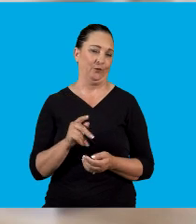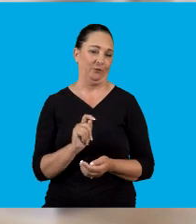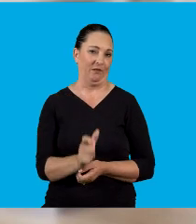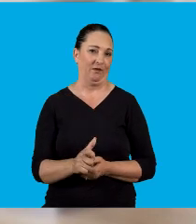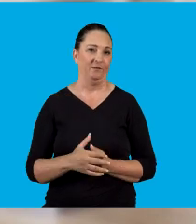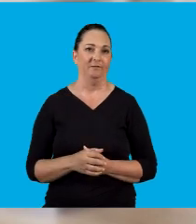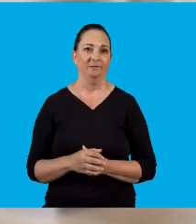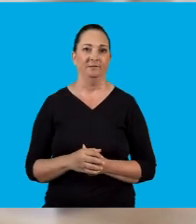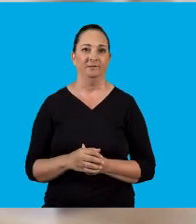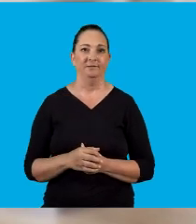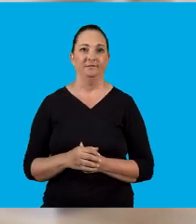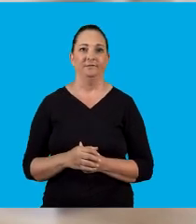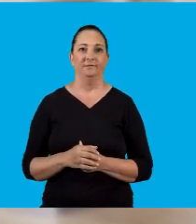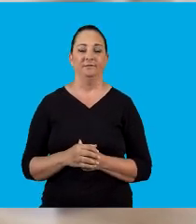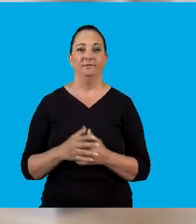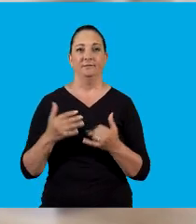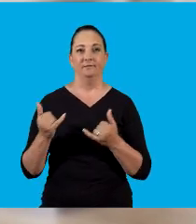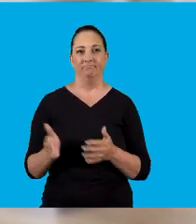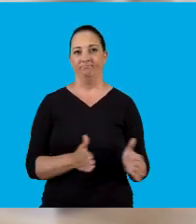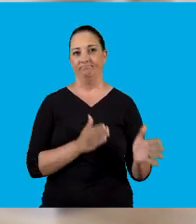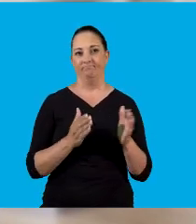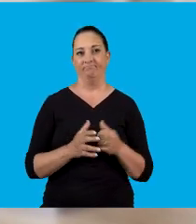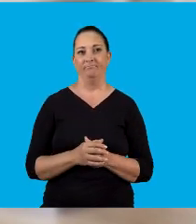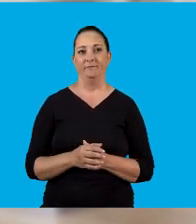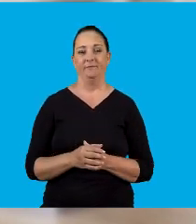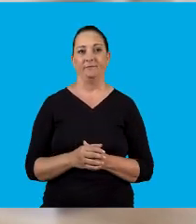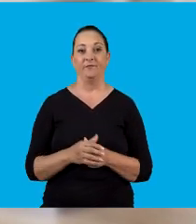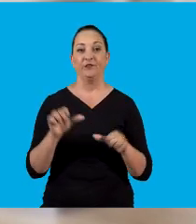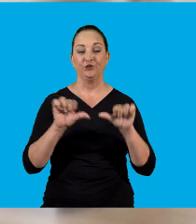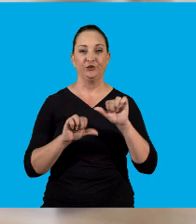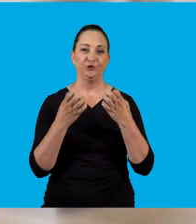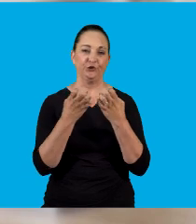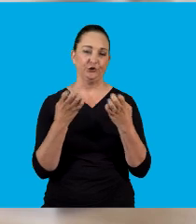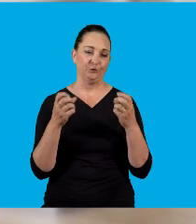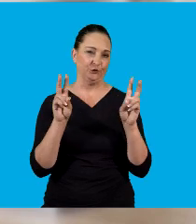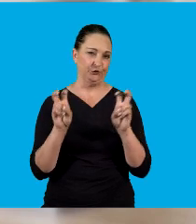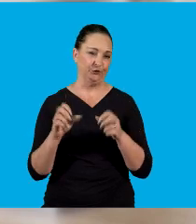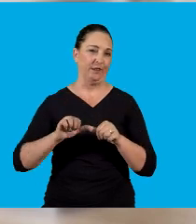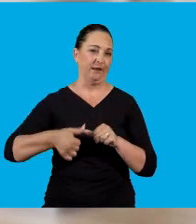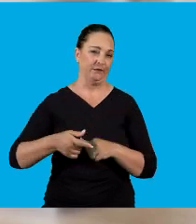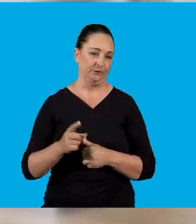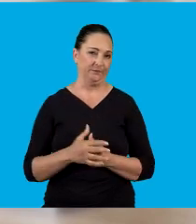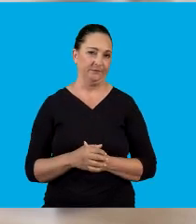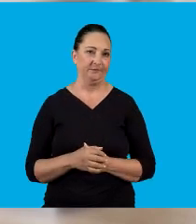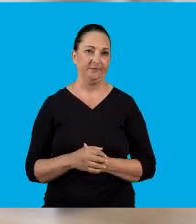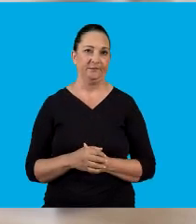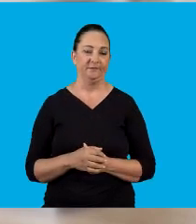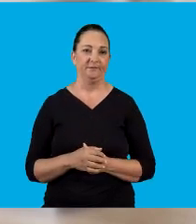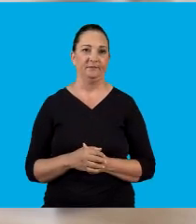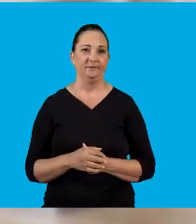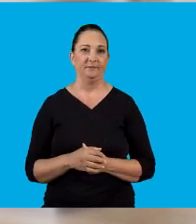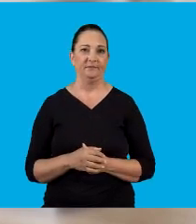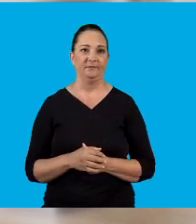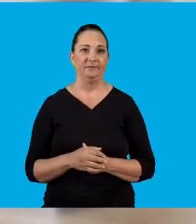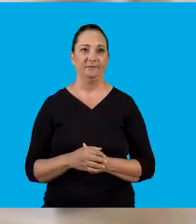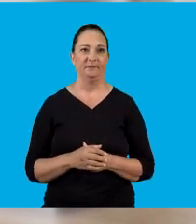products rather than expensive ones. Now let's move on to the next socio-economic issue. We have a new